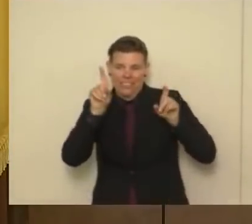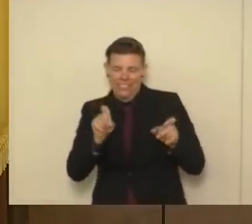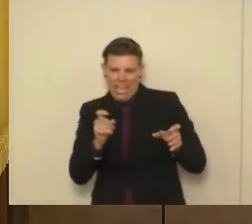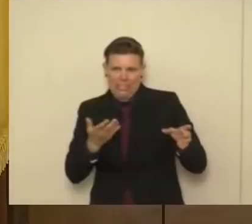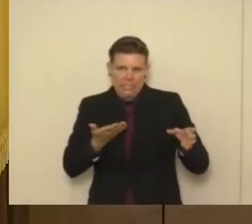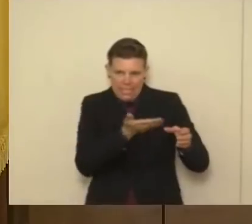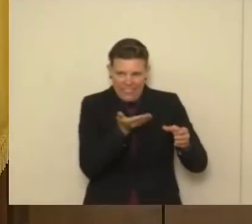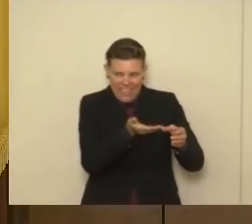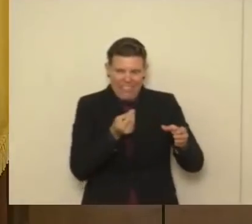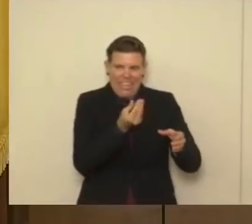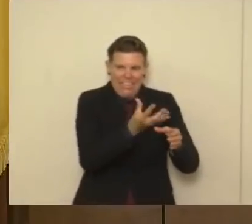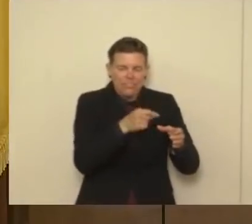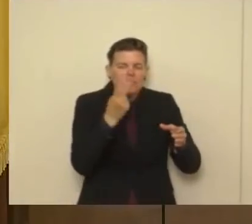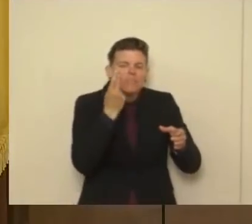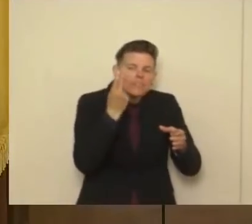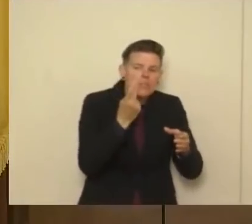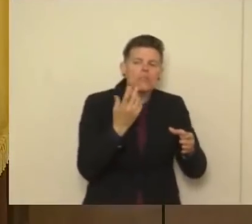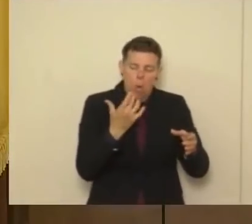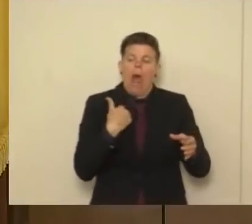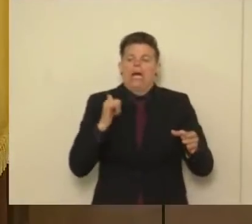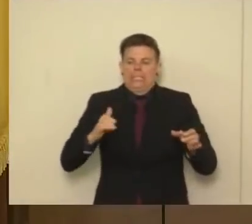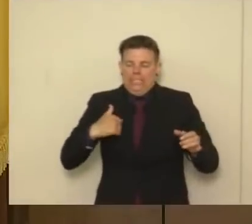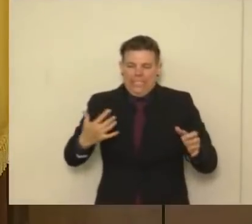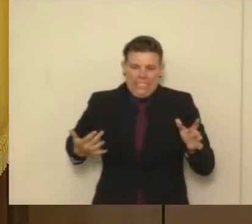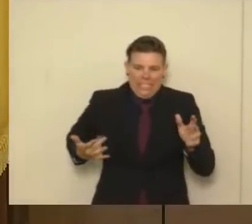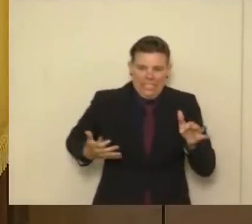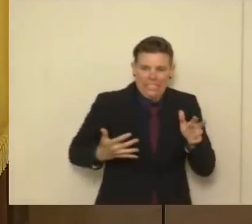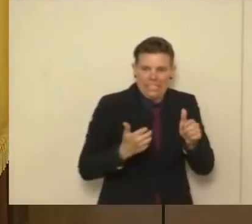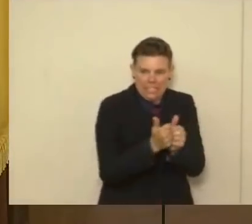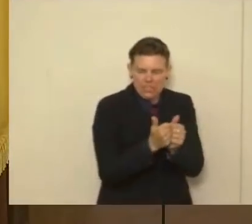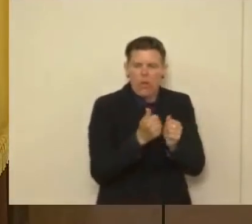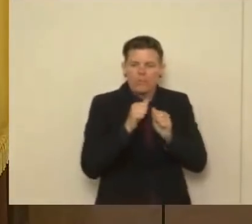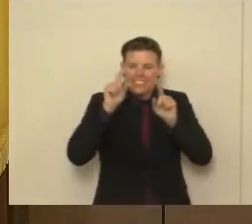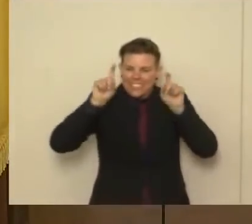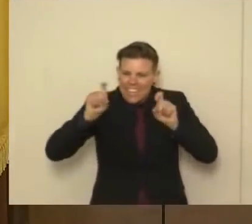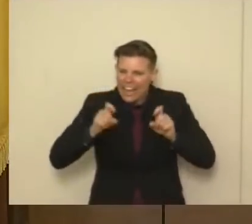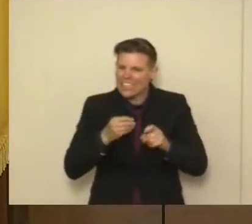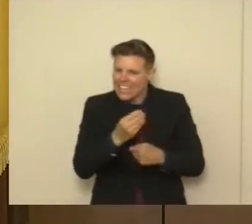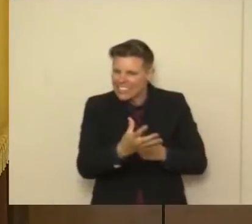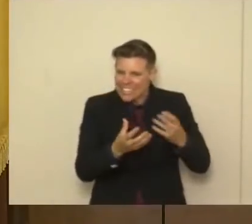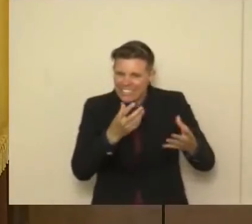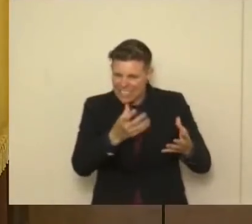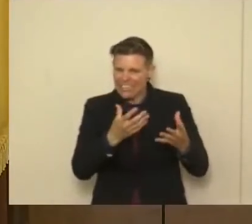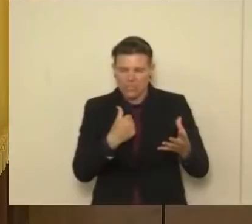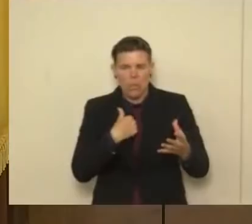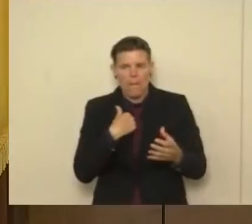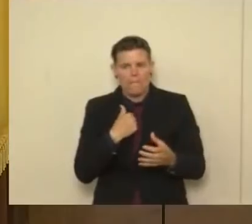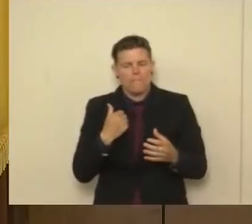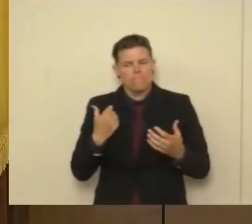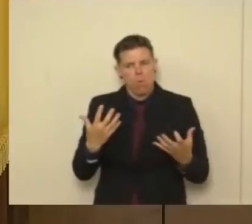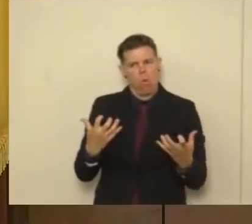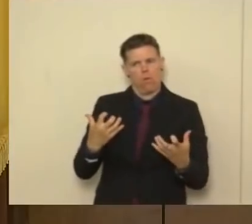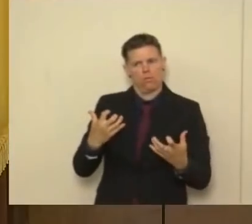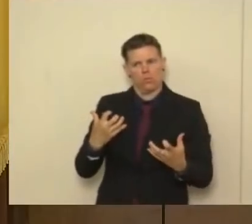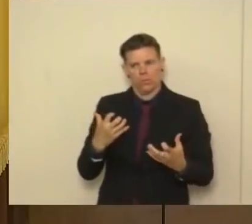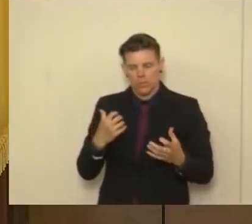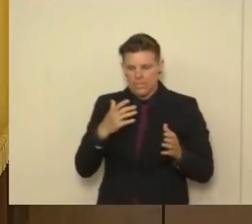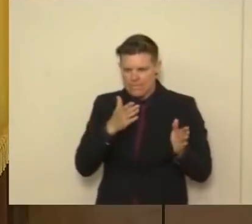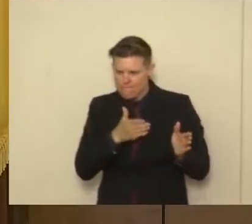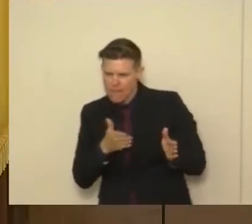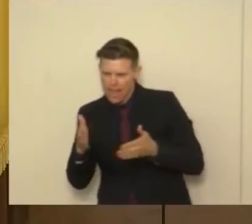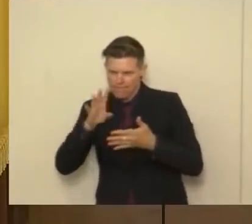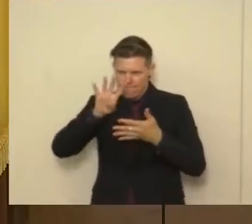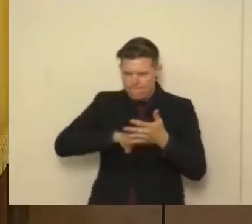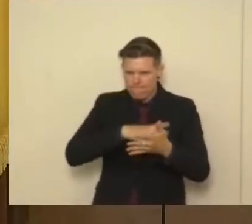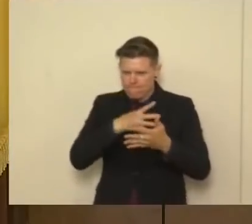keep up. It's a strategy to keep up with testing. I made an arrangement that I think is productive.